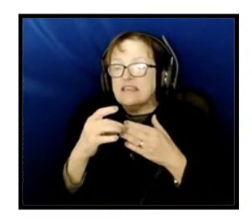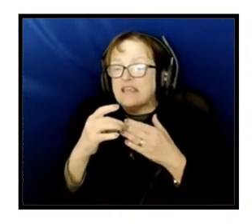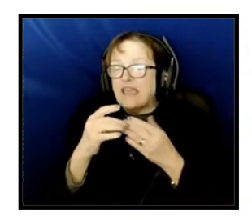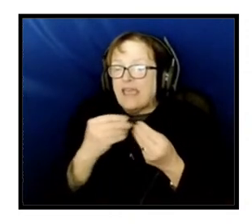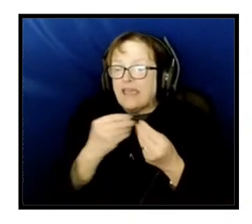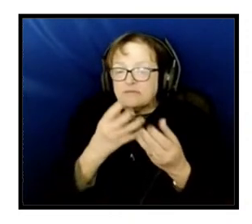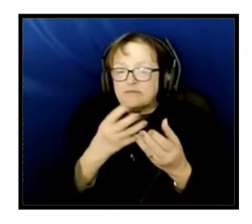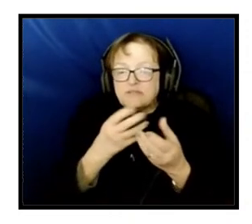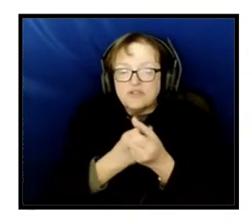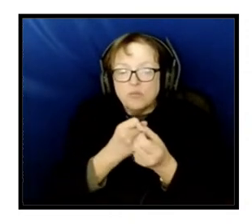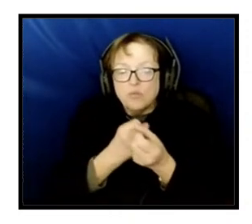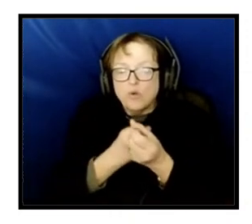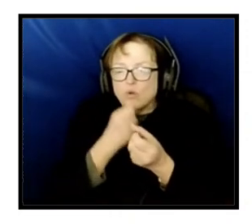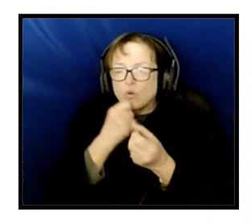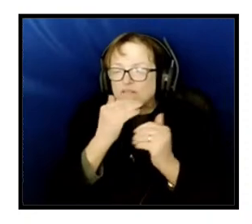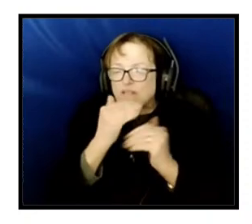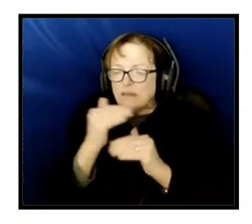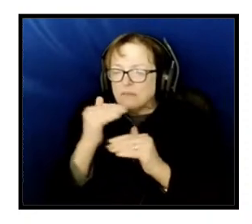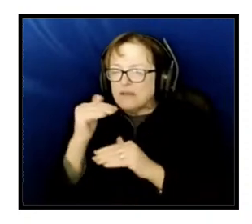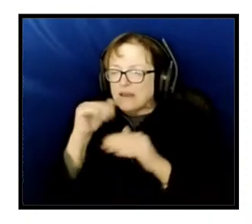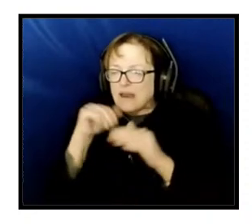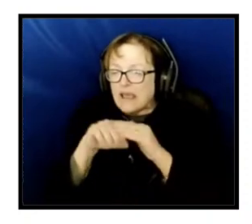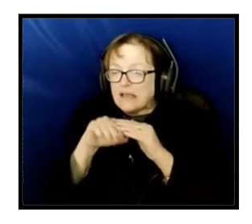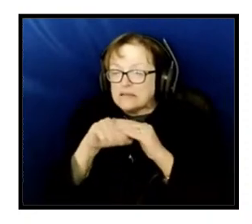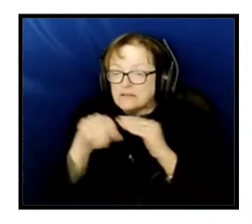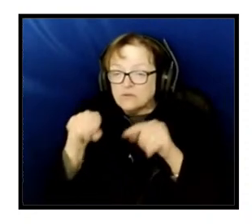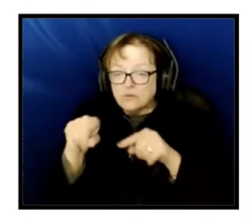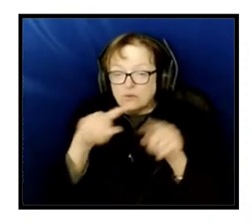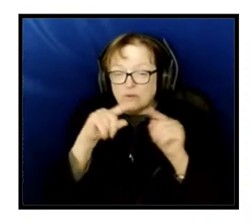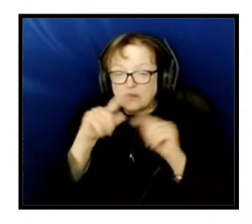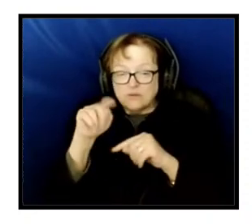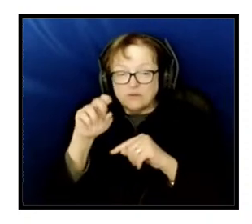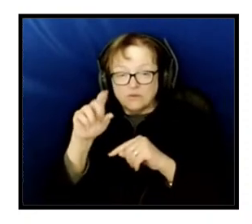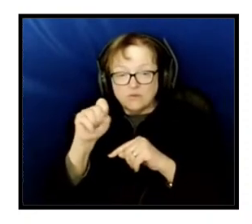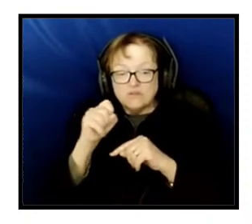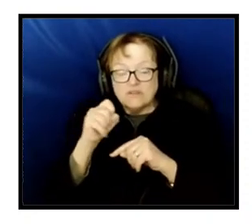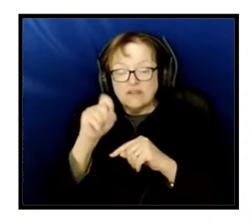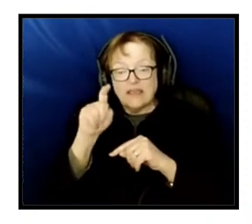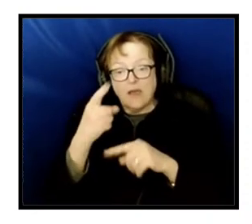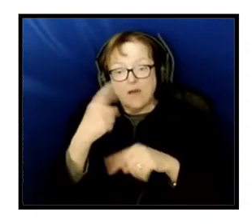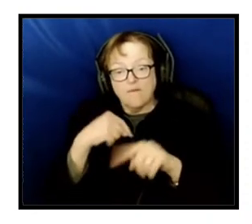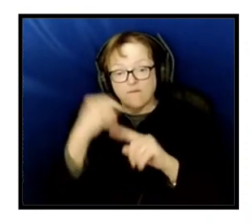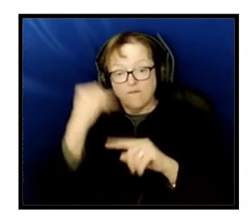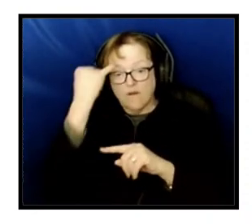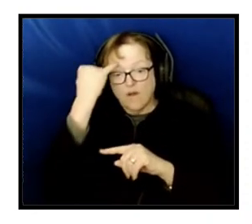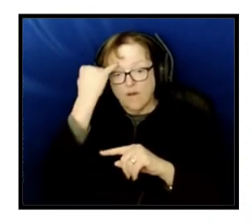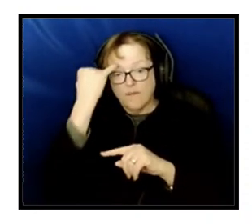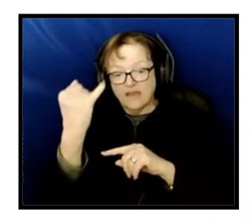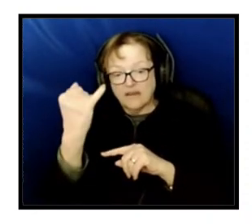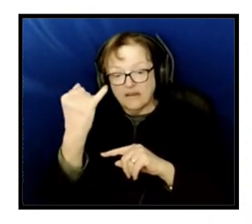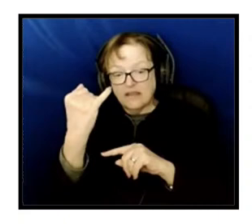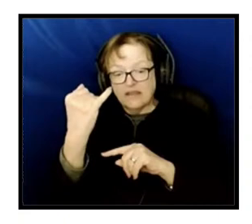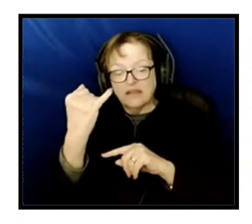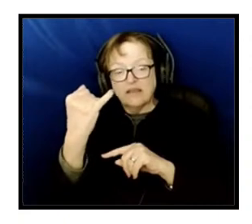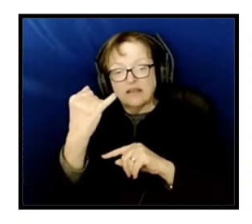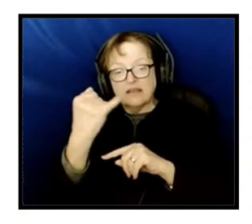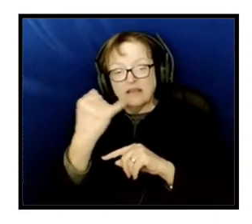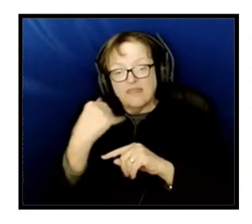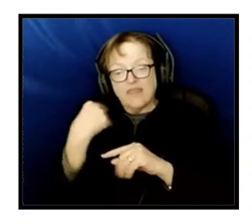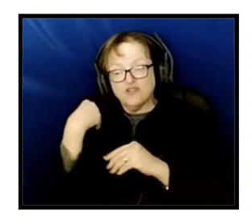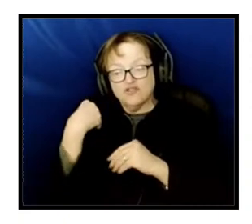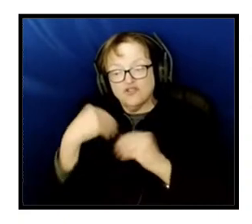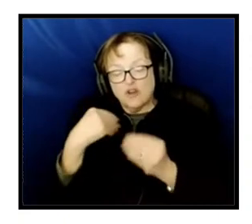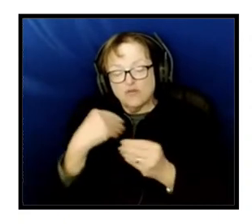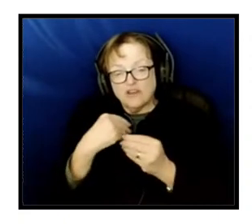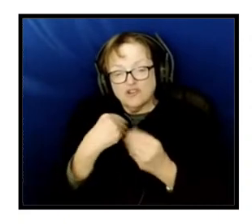limited access to these tools. The project was born out of the idea that generational healing